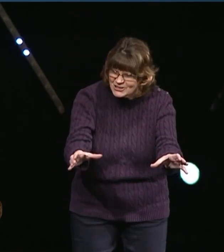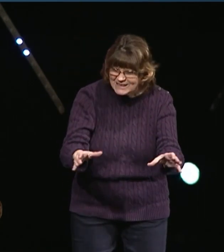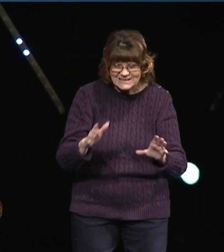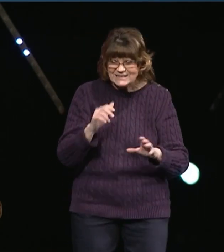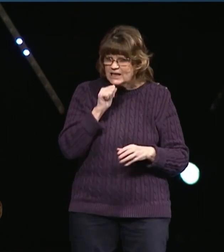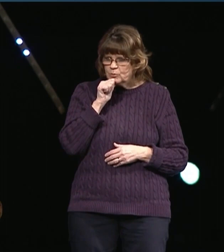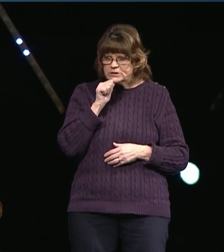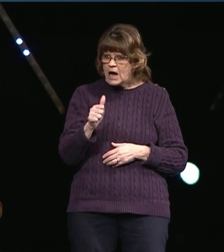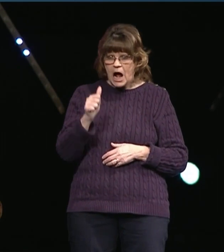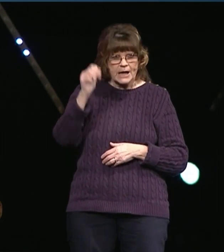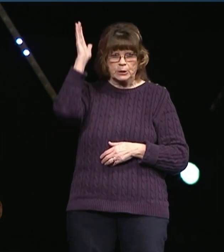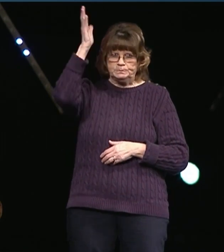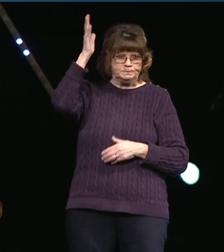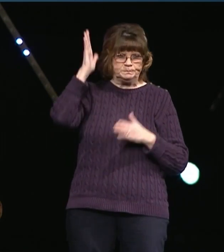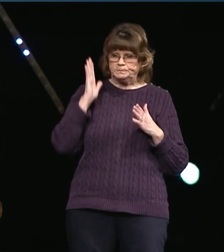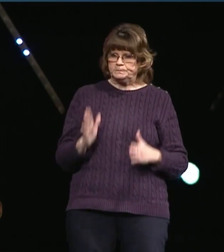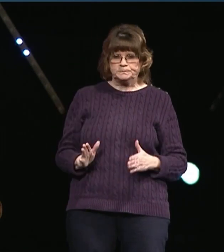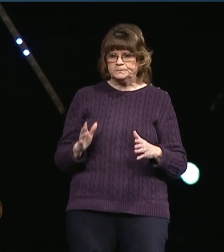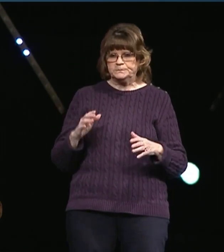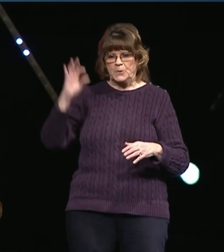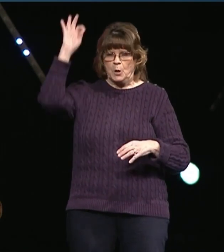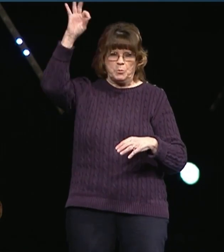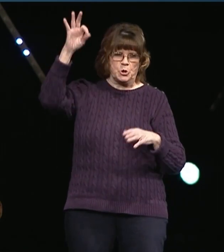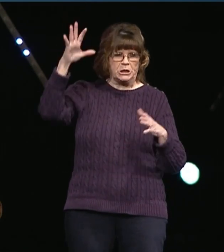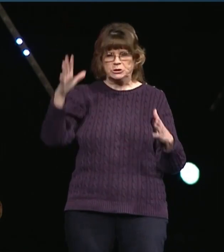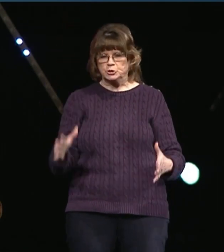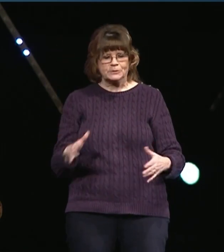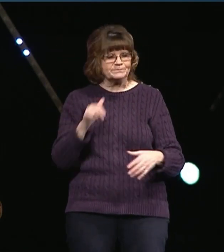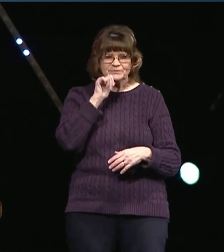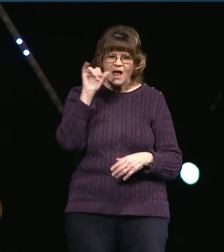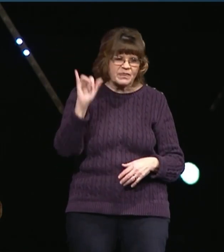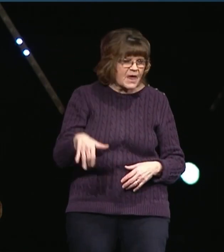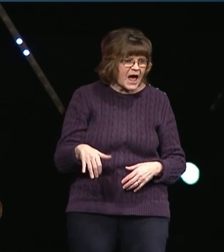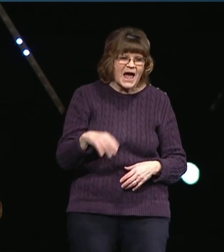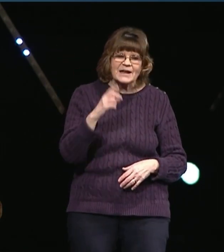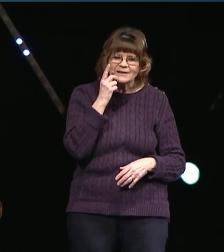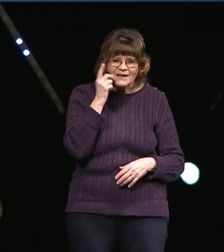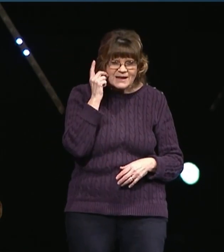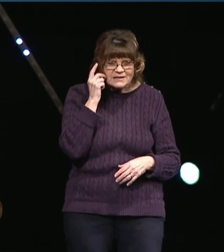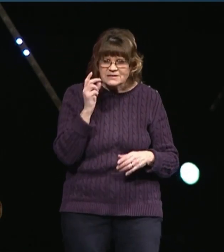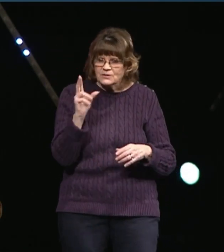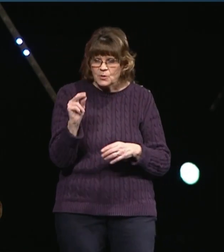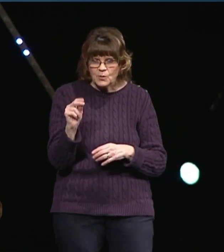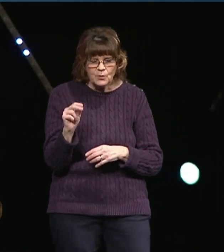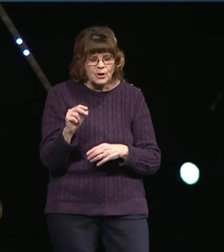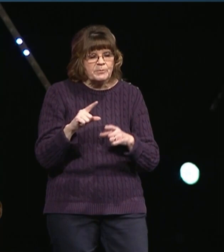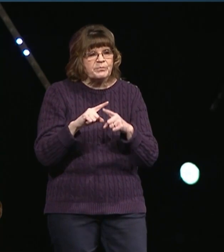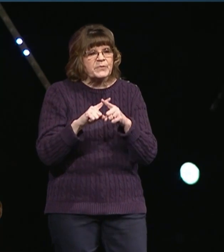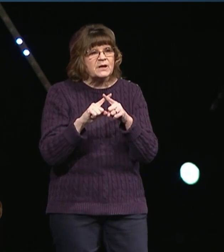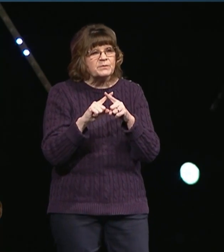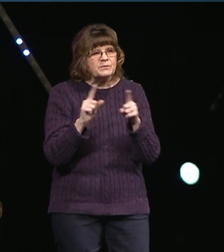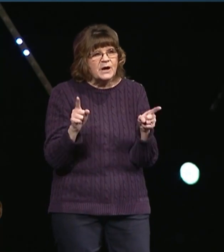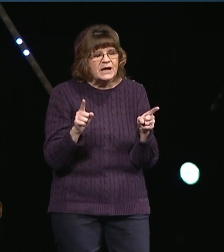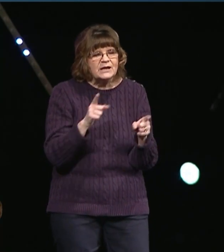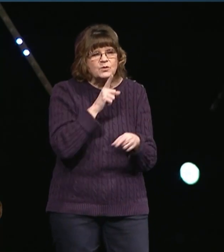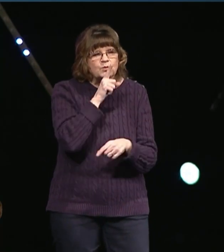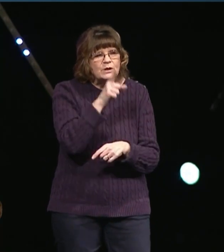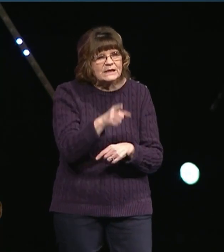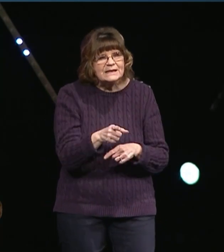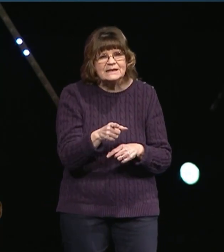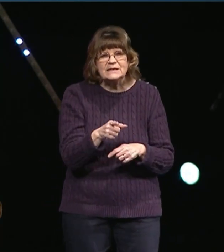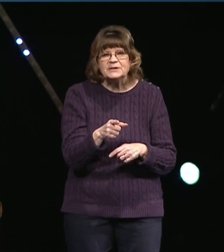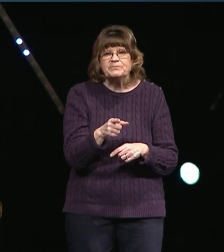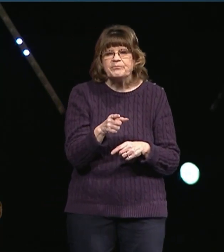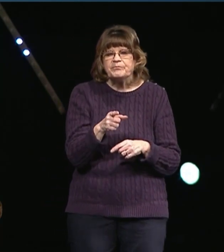wasn't one of those that, you know, there's a saying, preach the gospel at all times and if necessary, use words, which is really